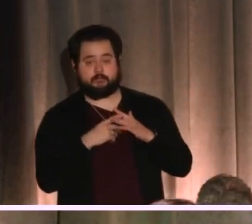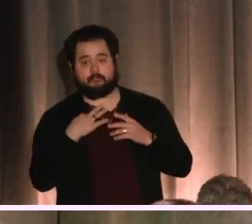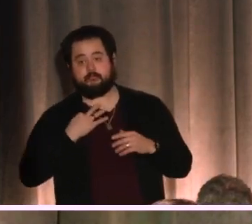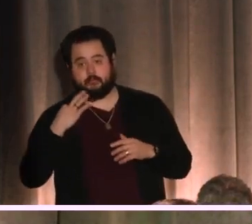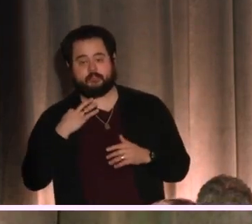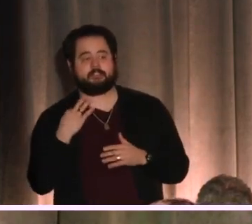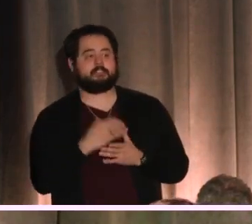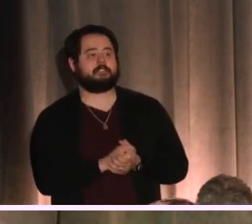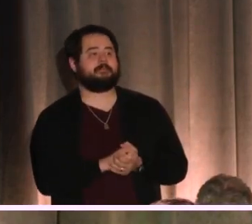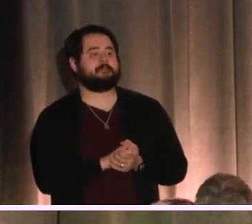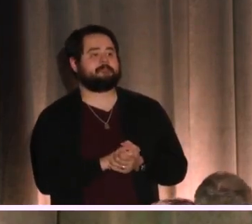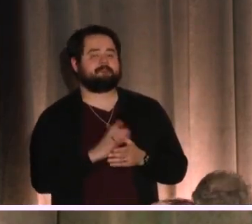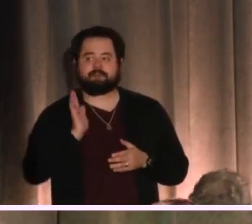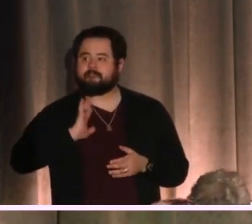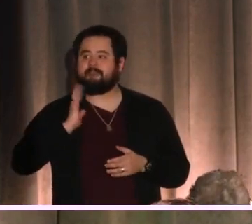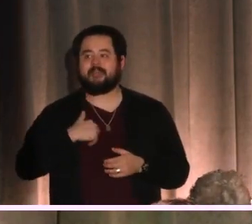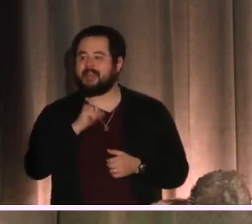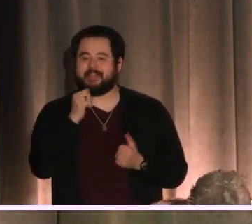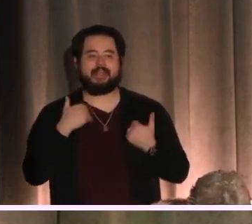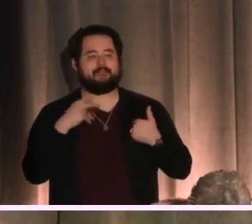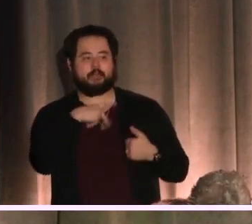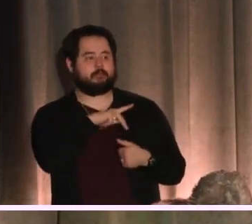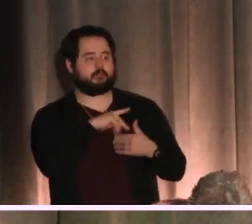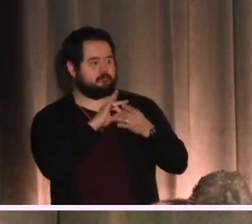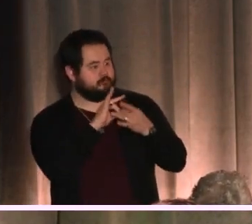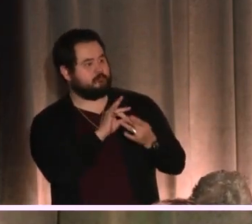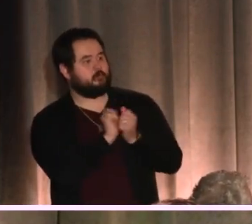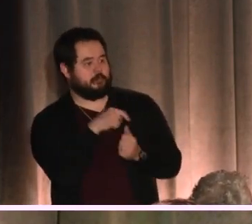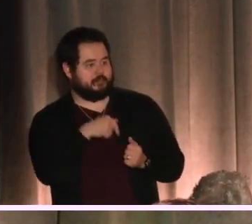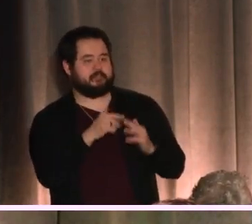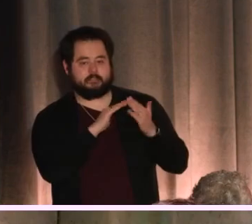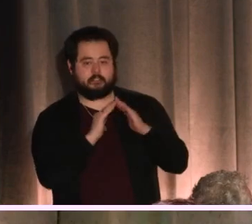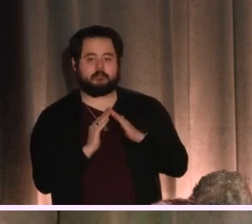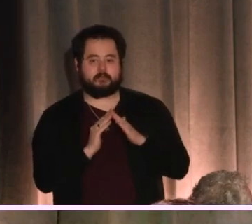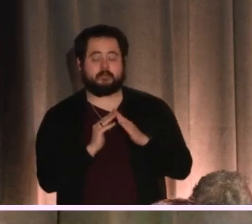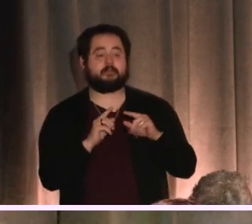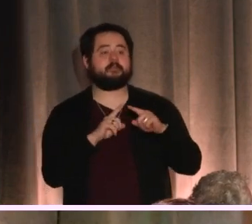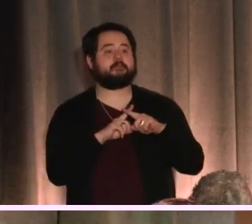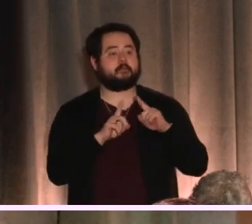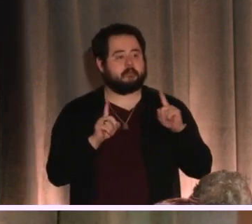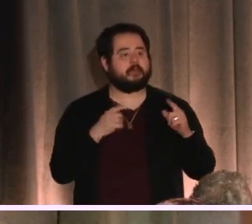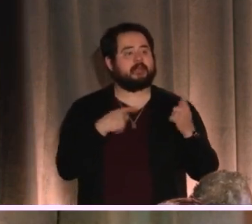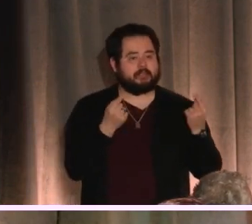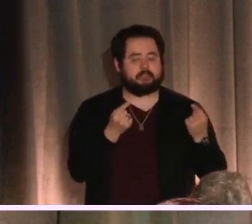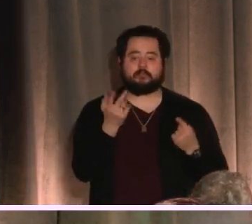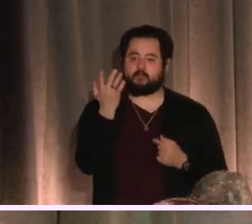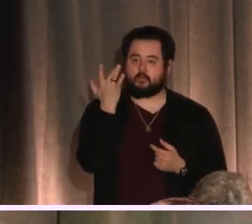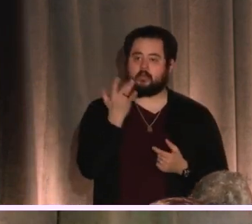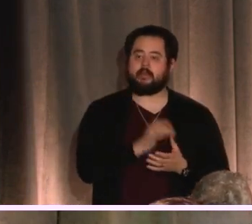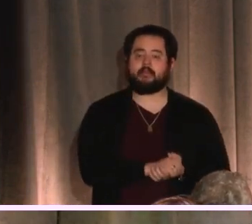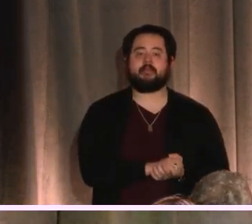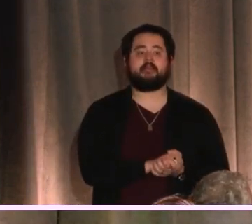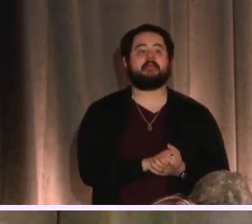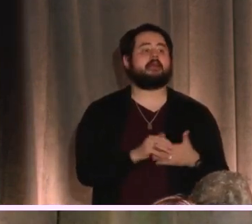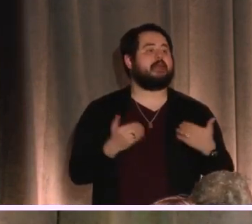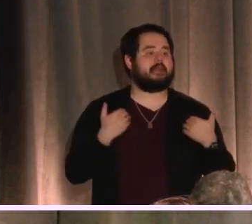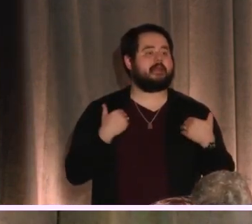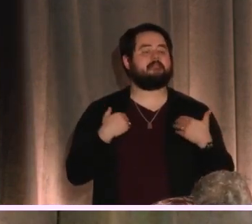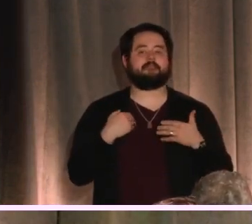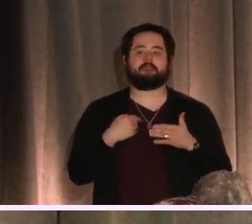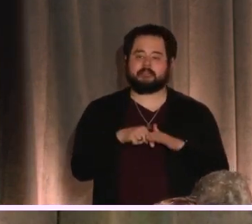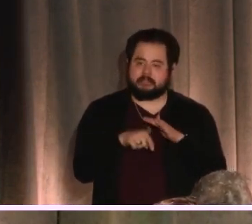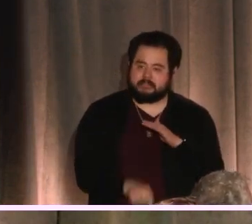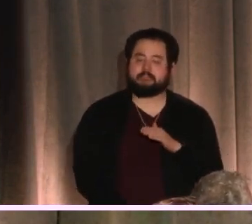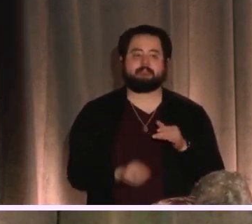really didn't have any personal connection with this community, but I did it because I have a deep belief